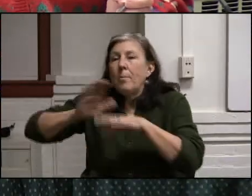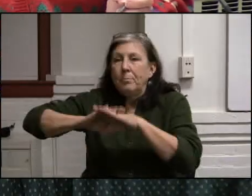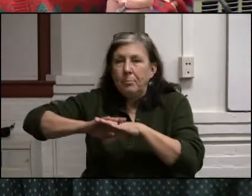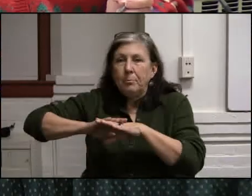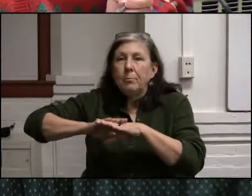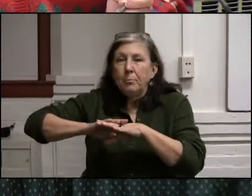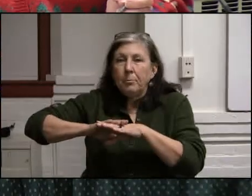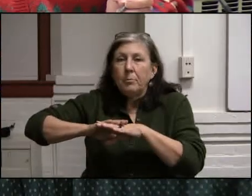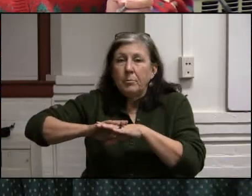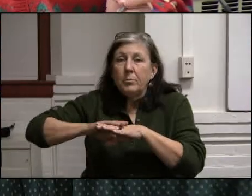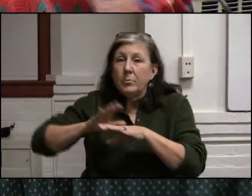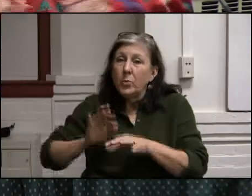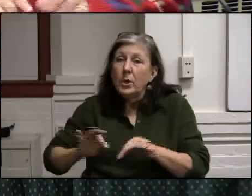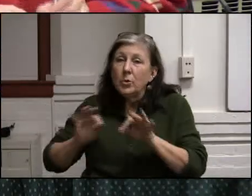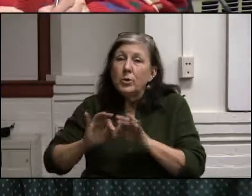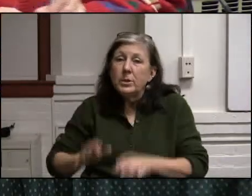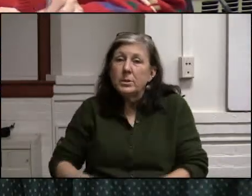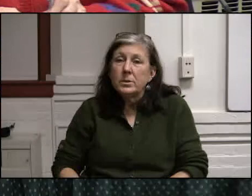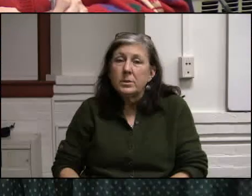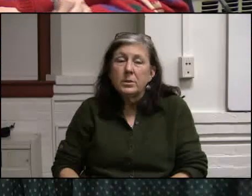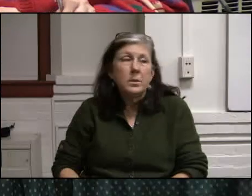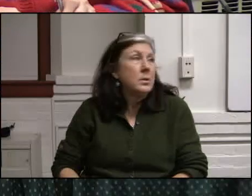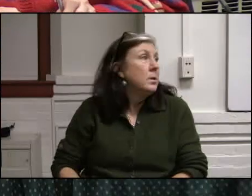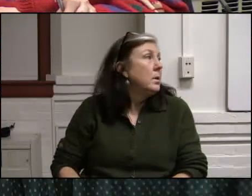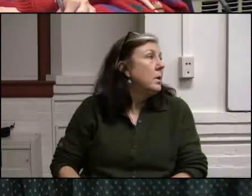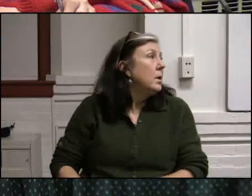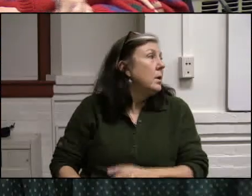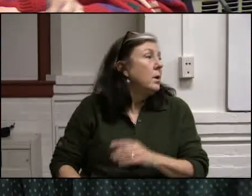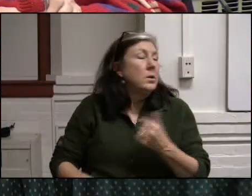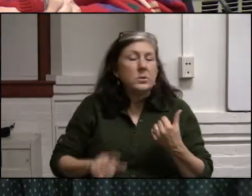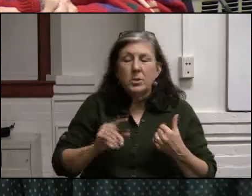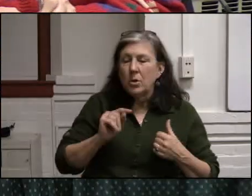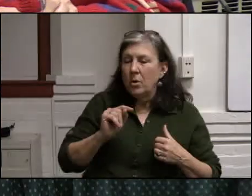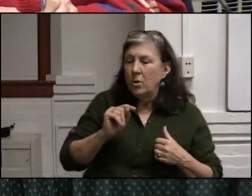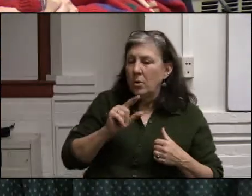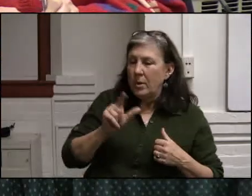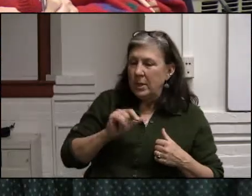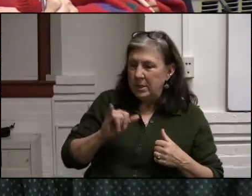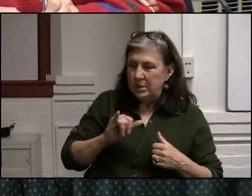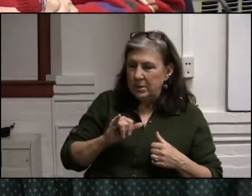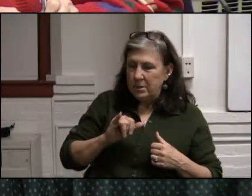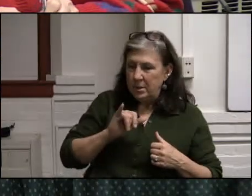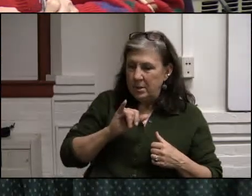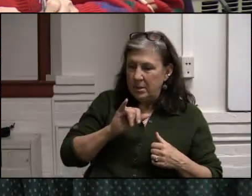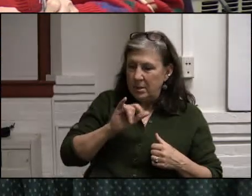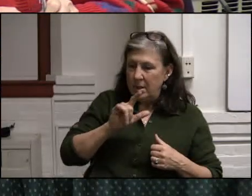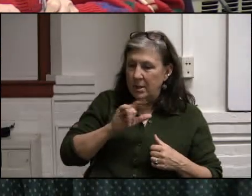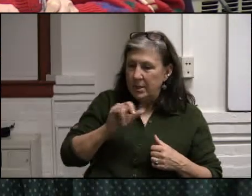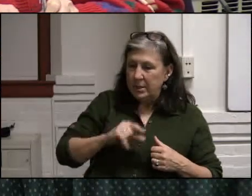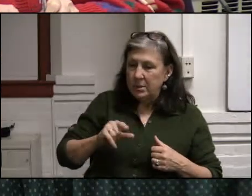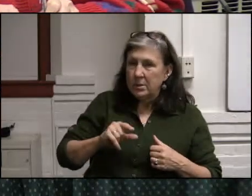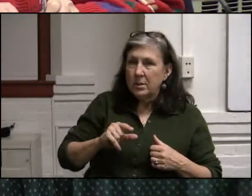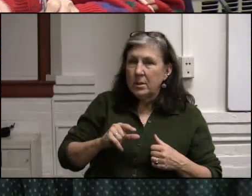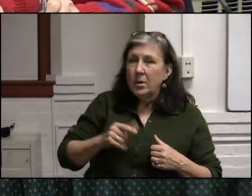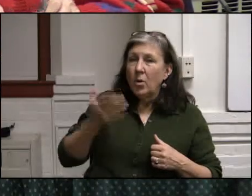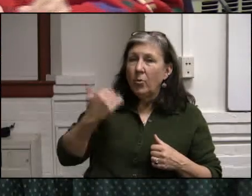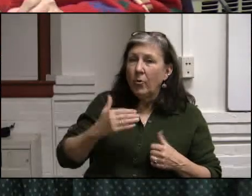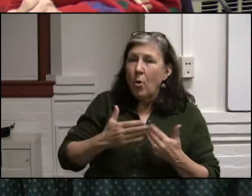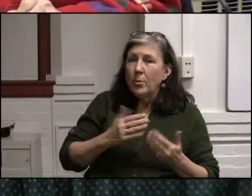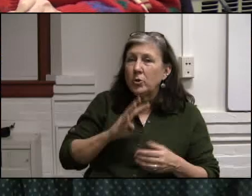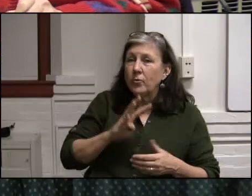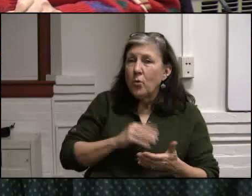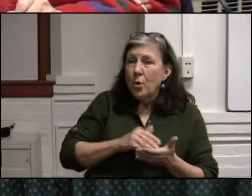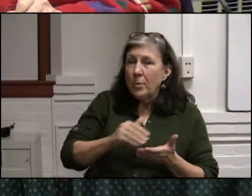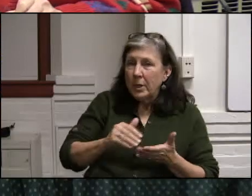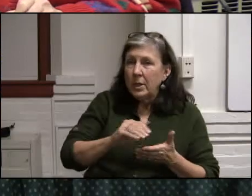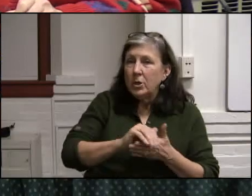increase in the taxable value. So it went from the original taxable value of almost $4 million Yes. to